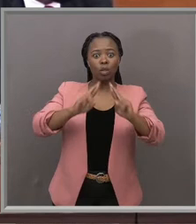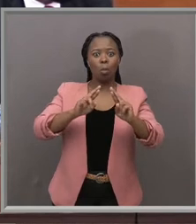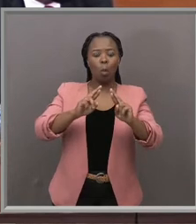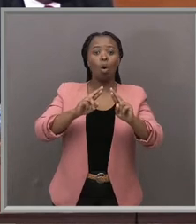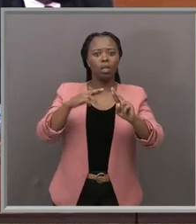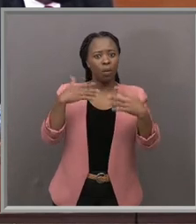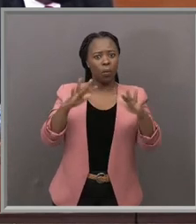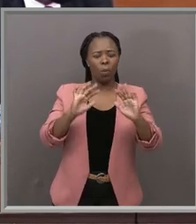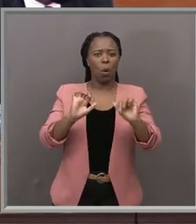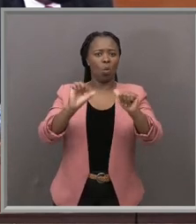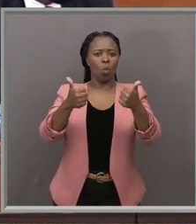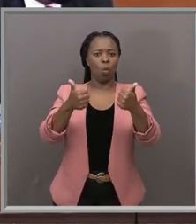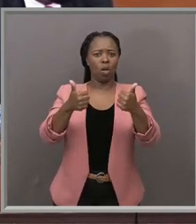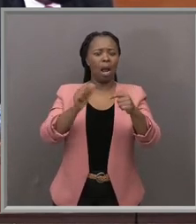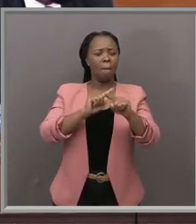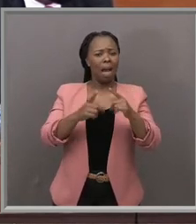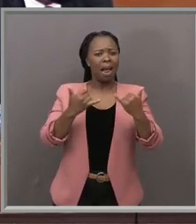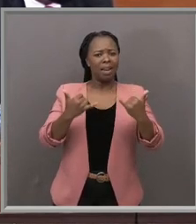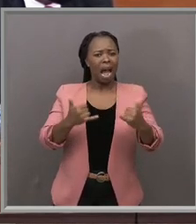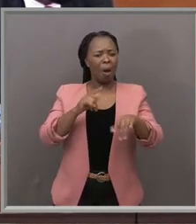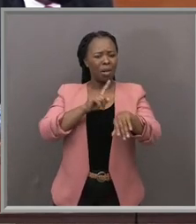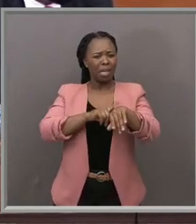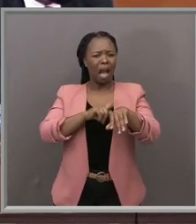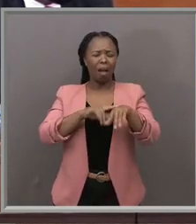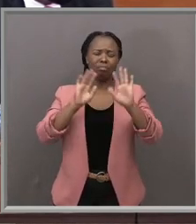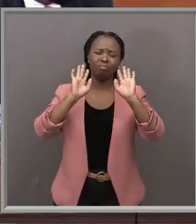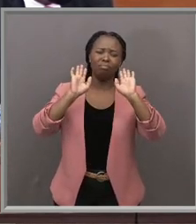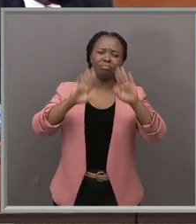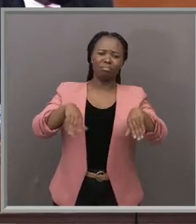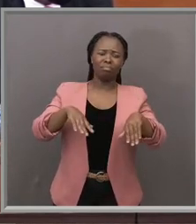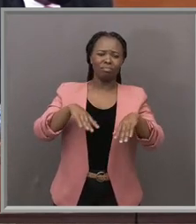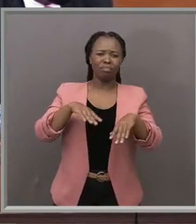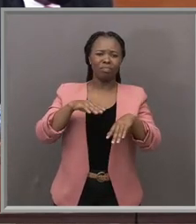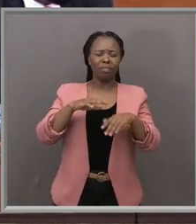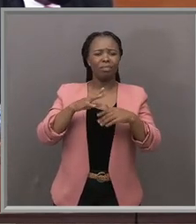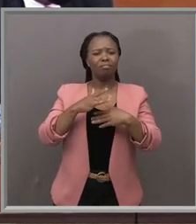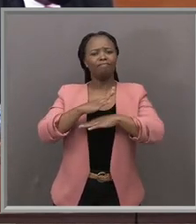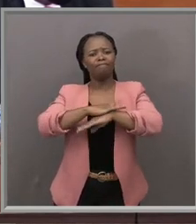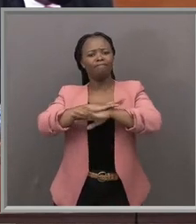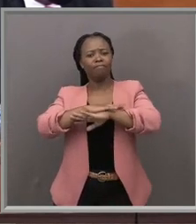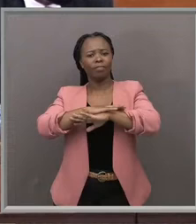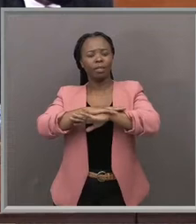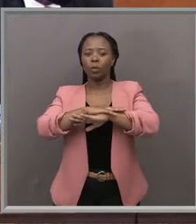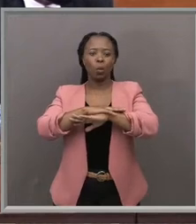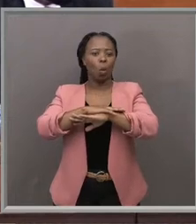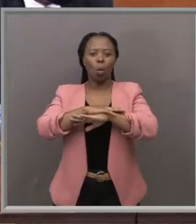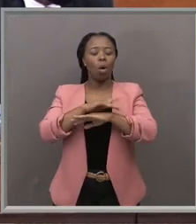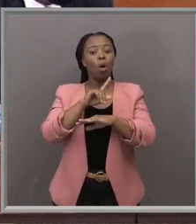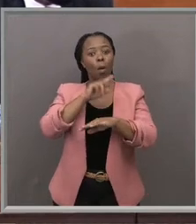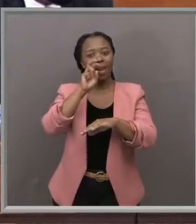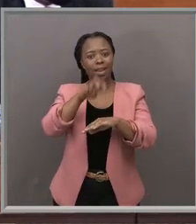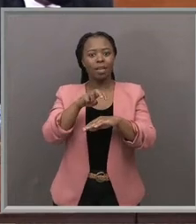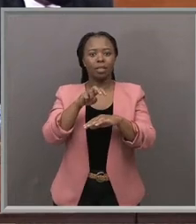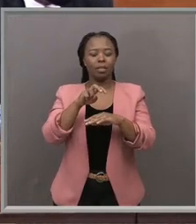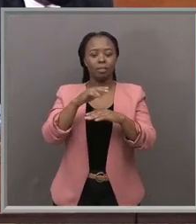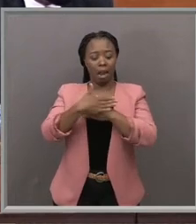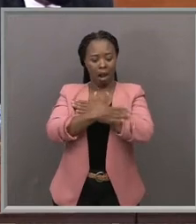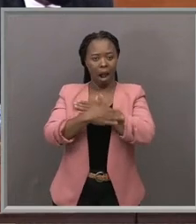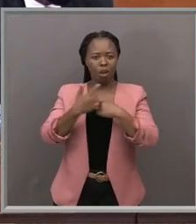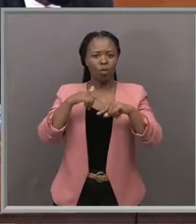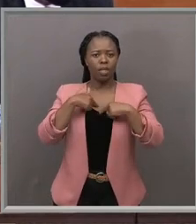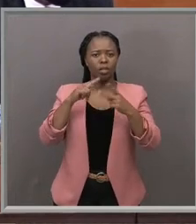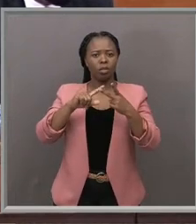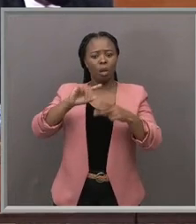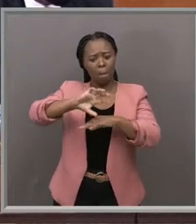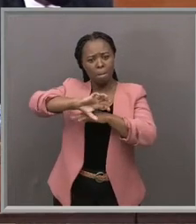And there's no time for complacency and cynicism. We need to put our country, our province, and the people above